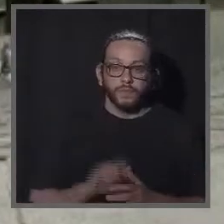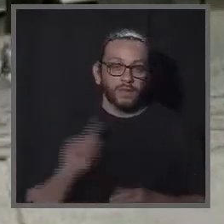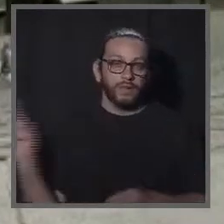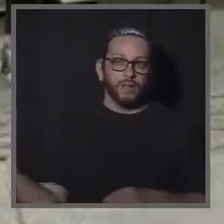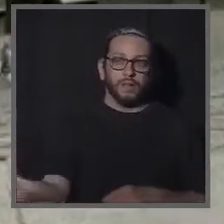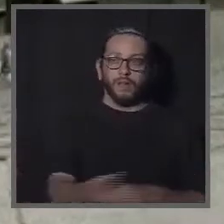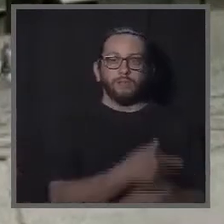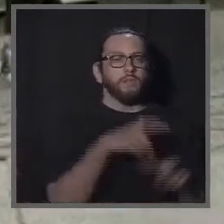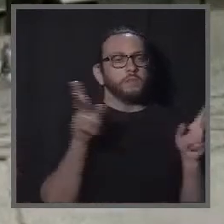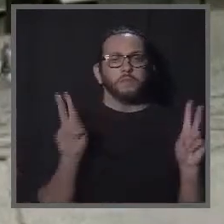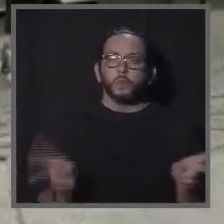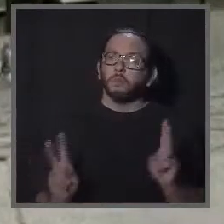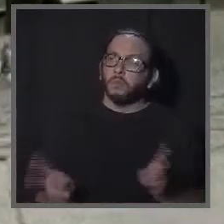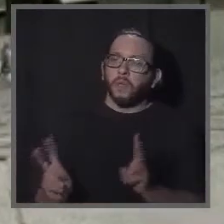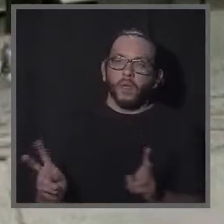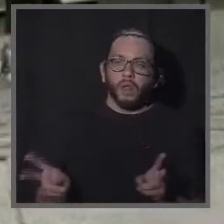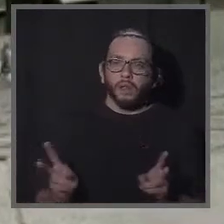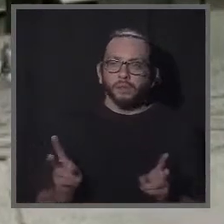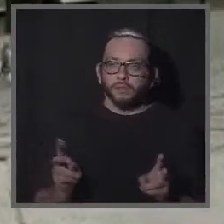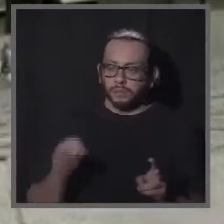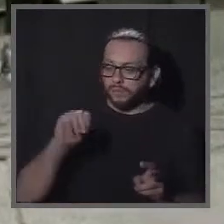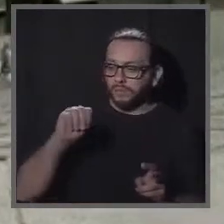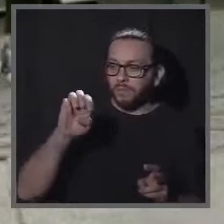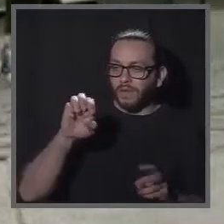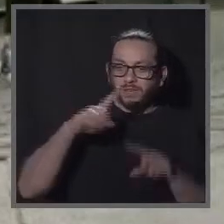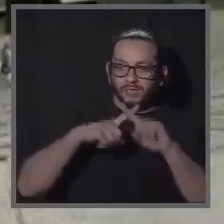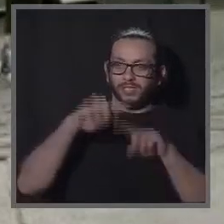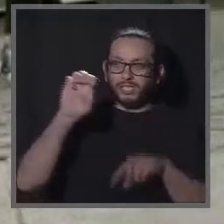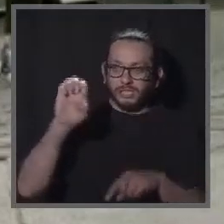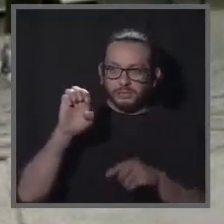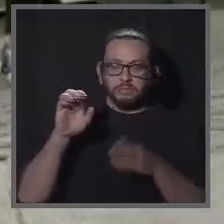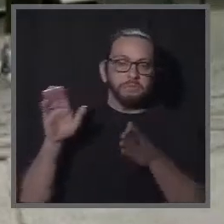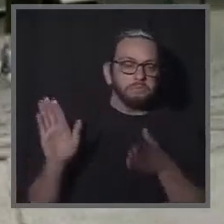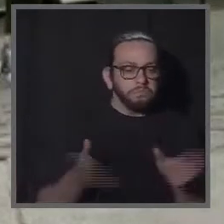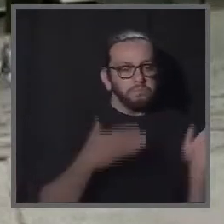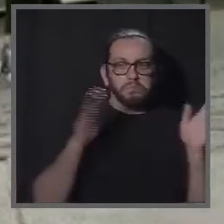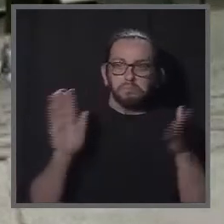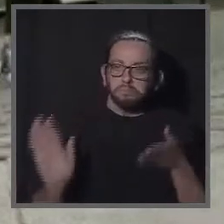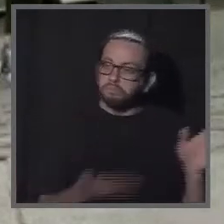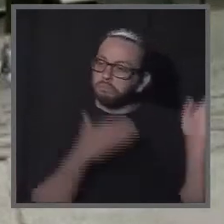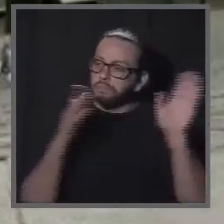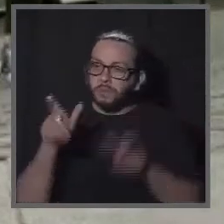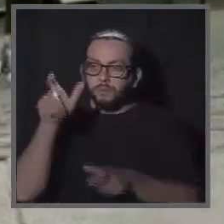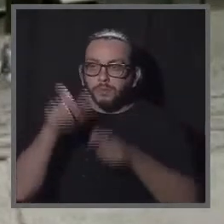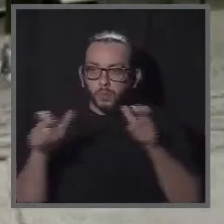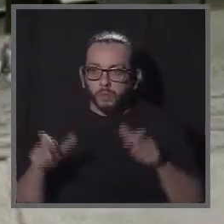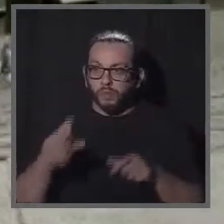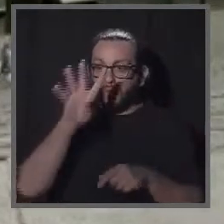We usually, for each edition, we welcome 400 people in the city